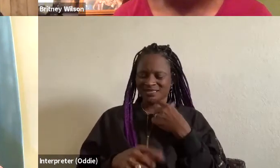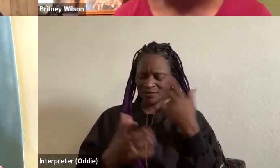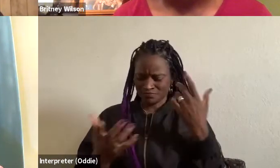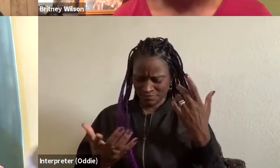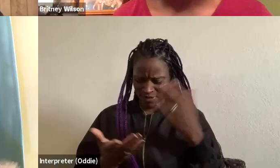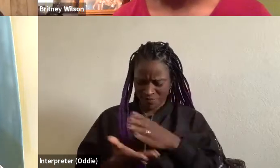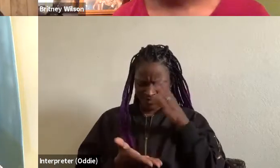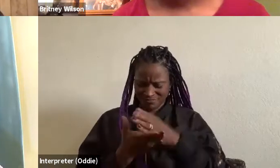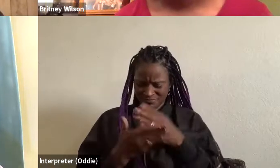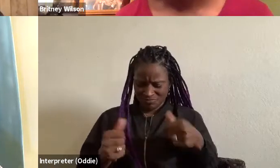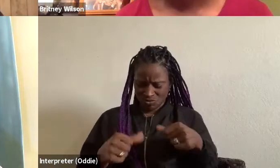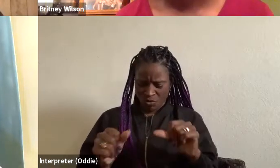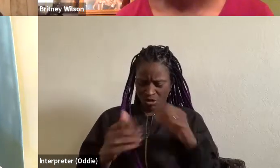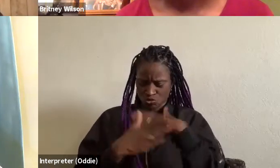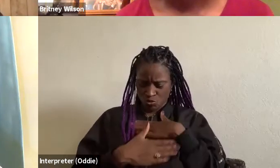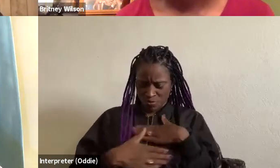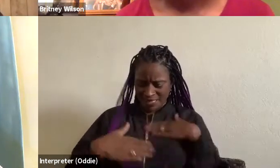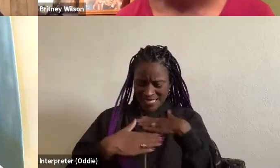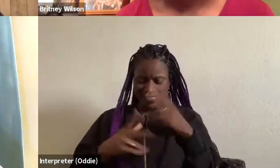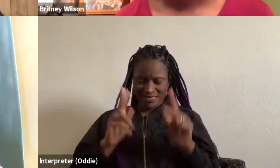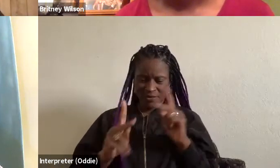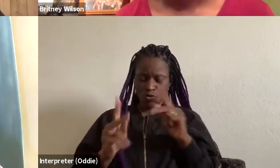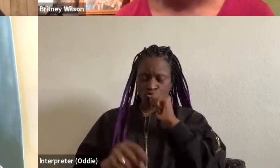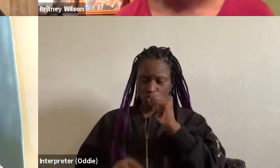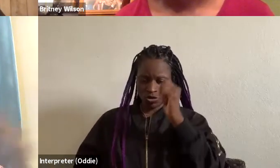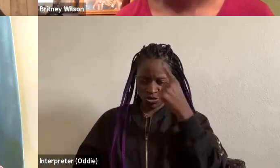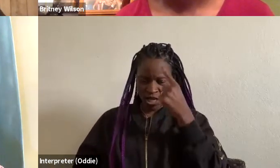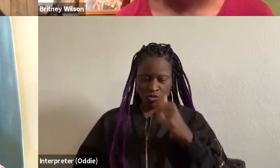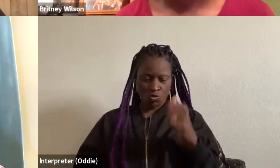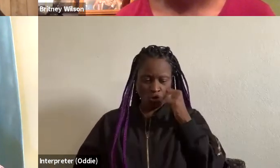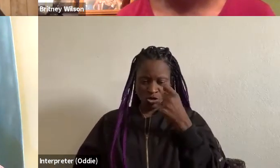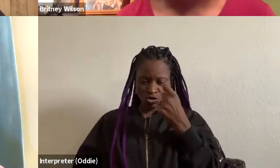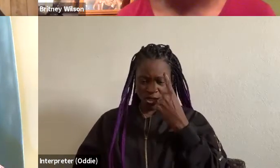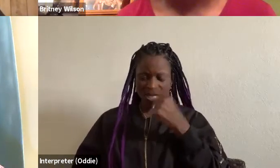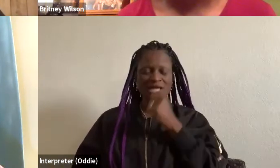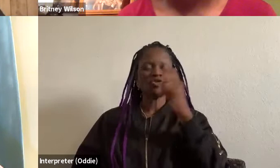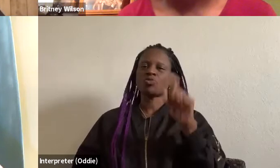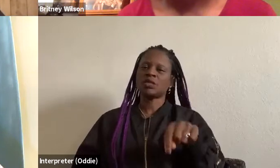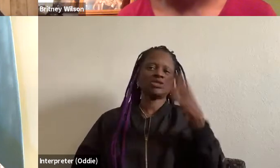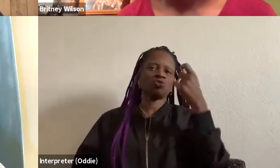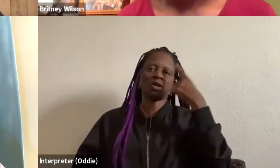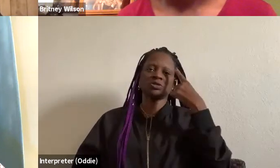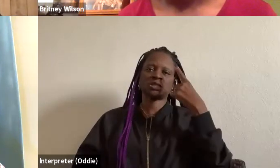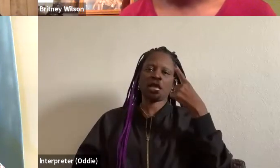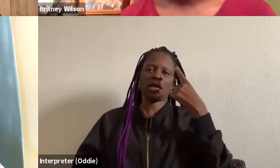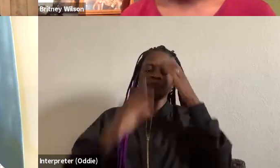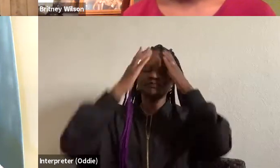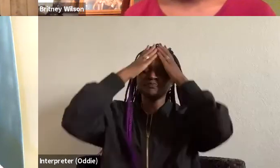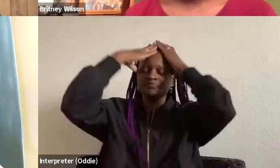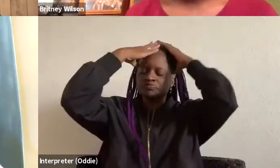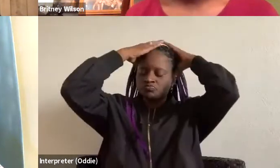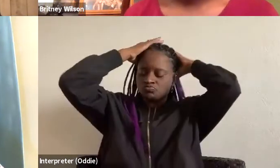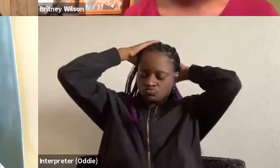who don't get it, won't get it, and don't need to get it. You know, I think for so long, I